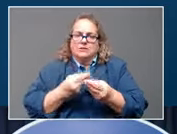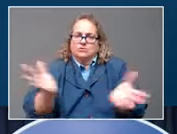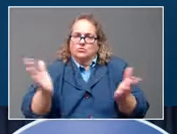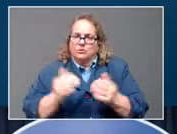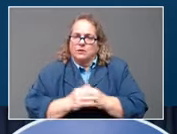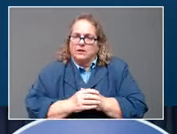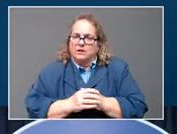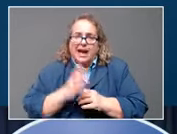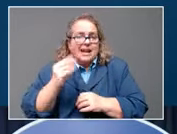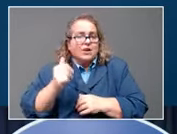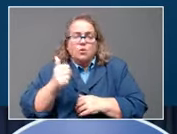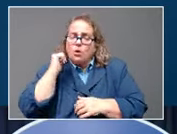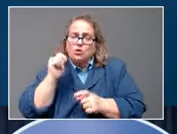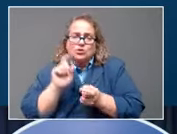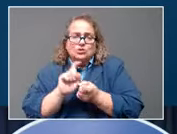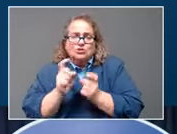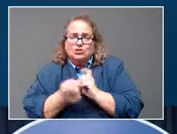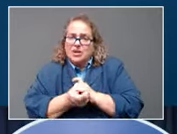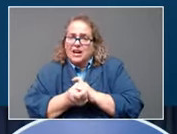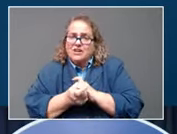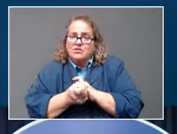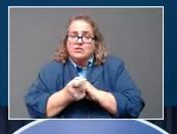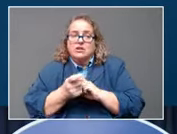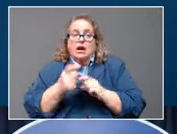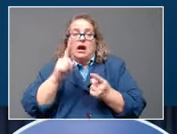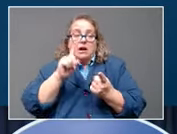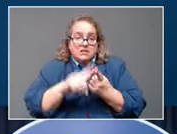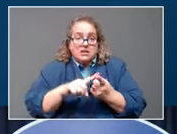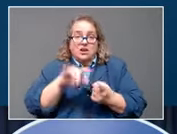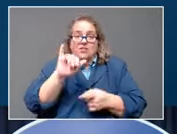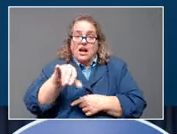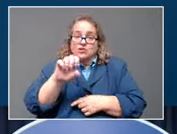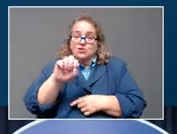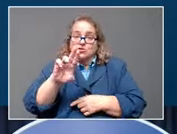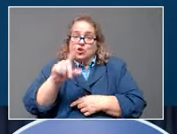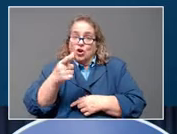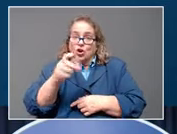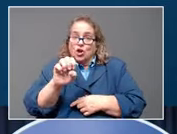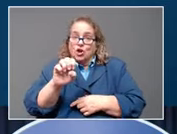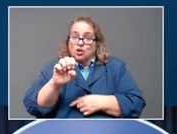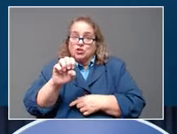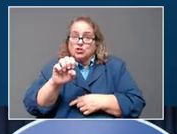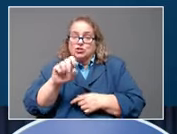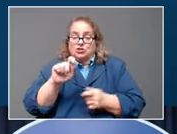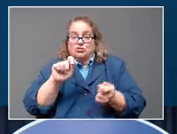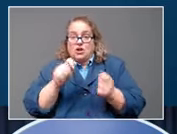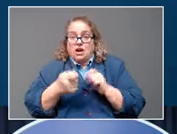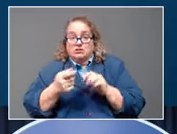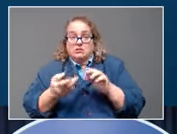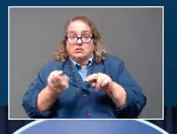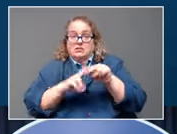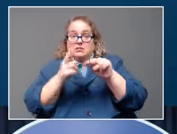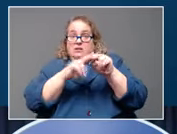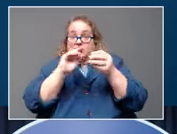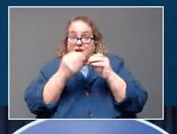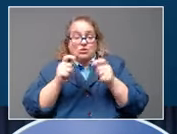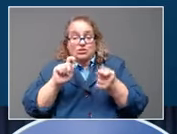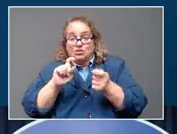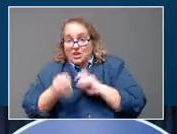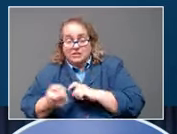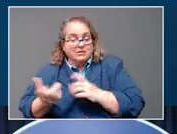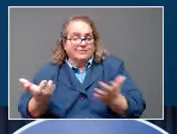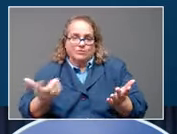Omicron surge recedes. So the production and the quality or quantity of these medications is not likely to markedly